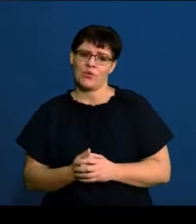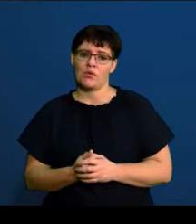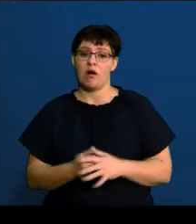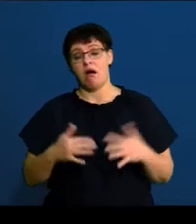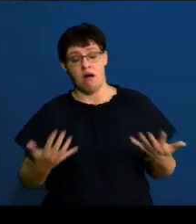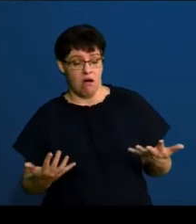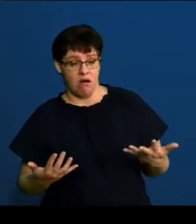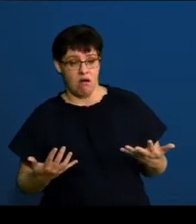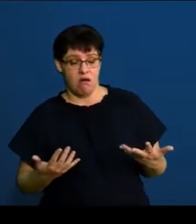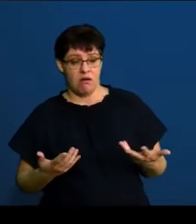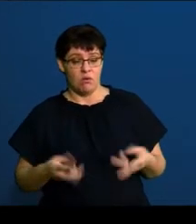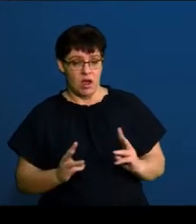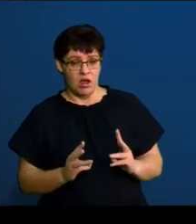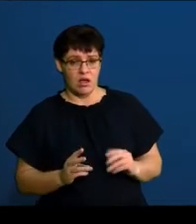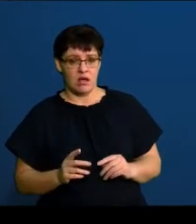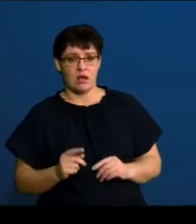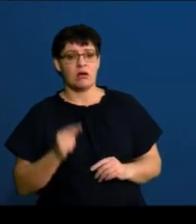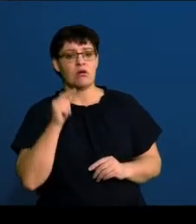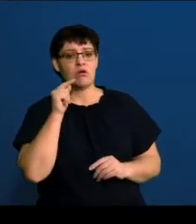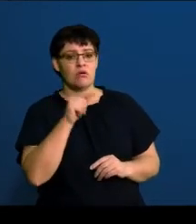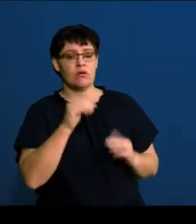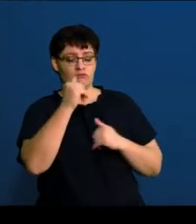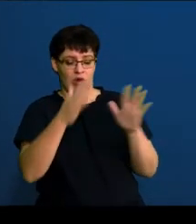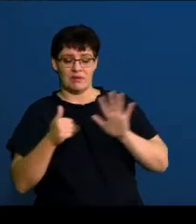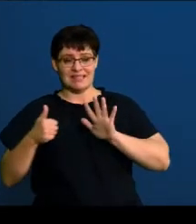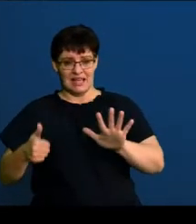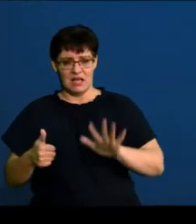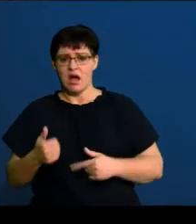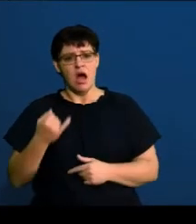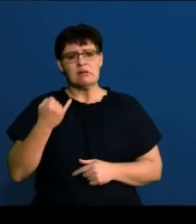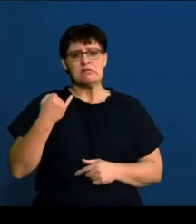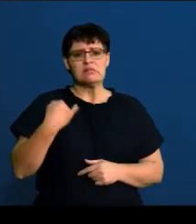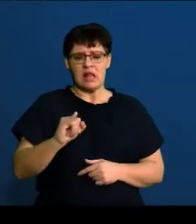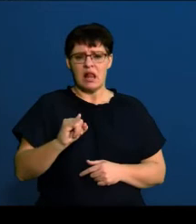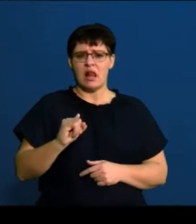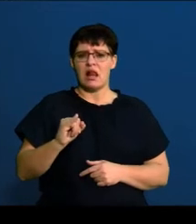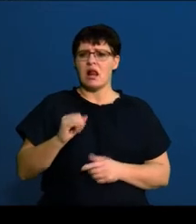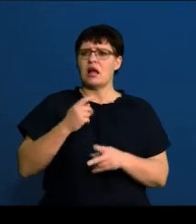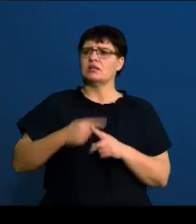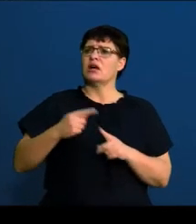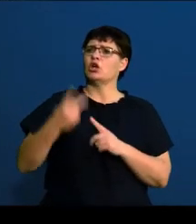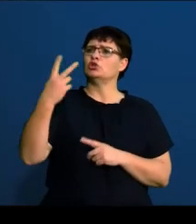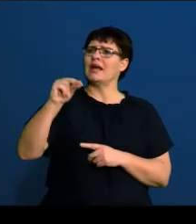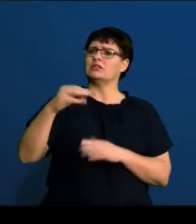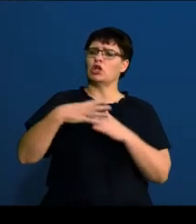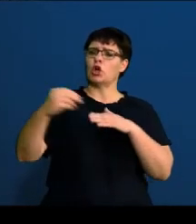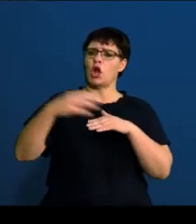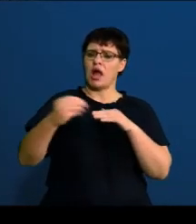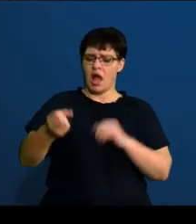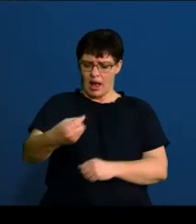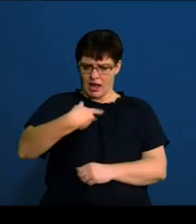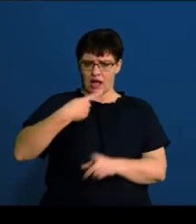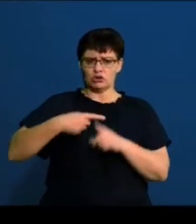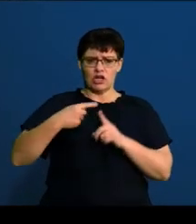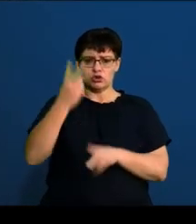way, frame 6, you still haven't given me the change from $20 you took out of my purse 2